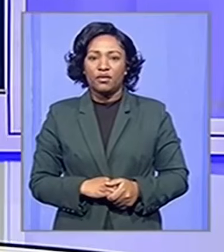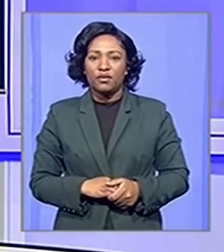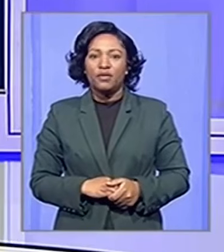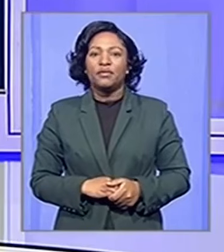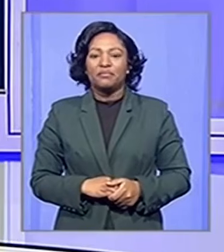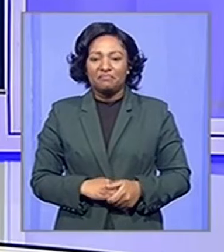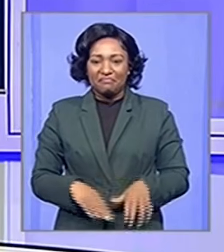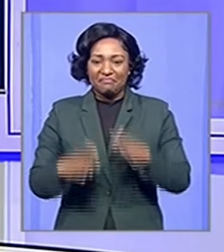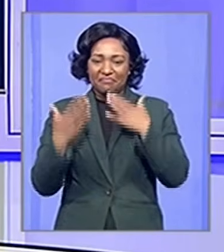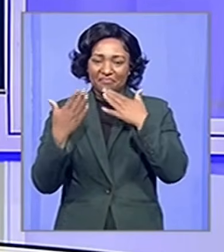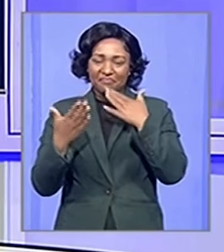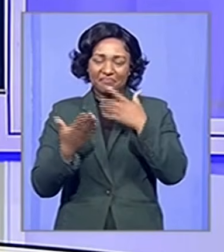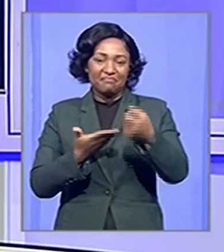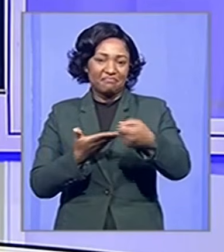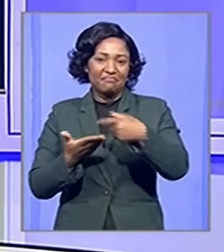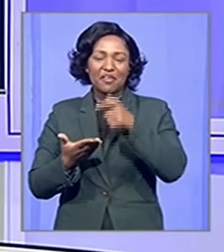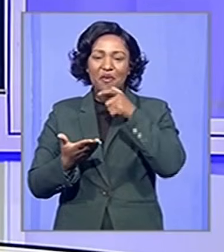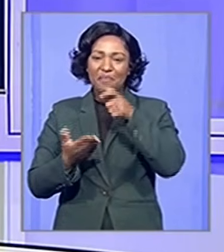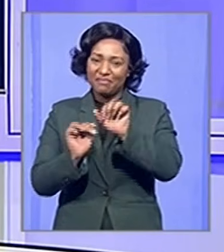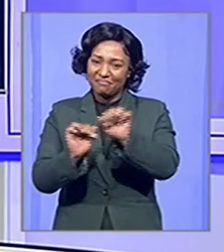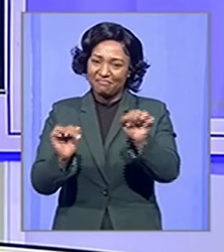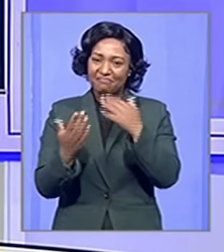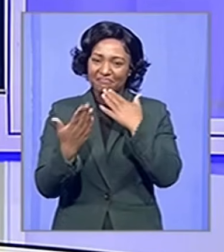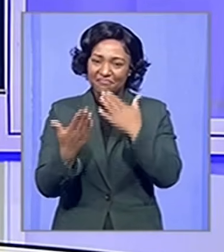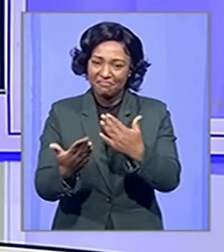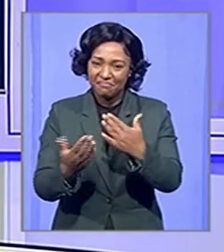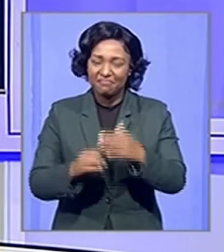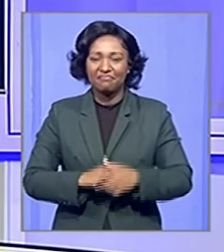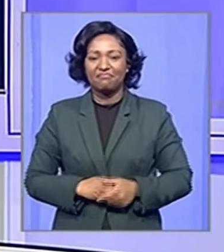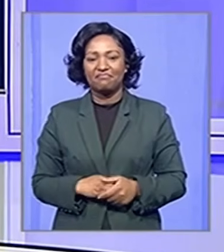Mo ile boela maikutlo a hao ka mehlahleng.